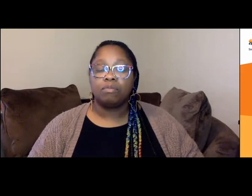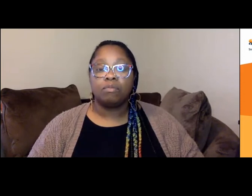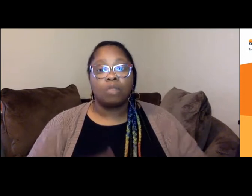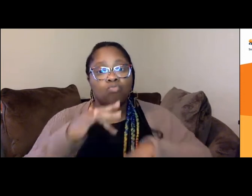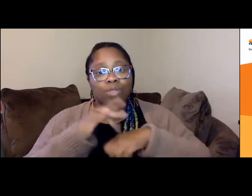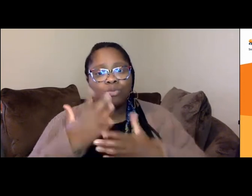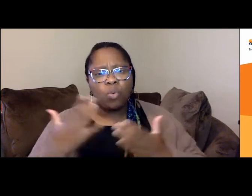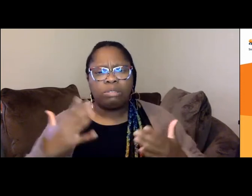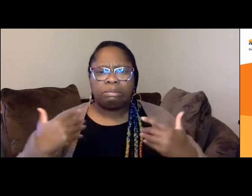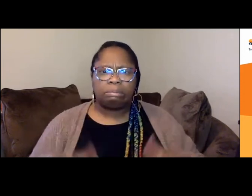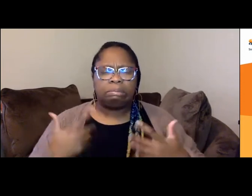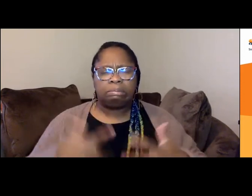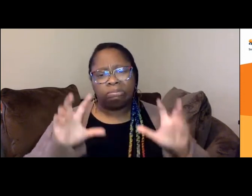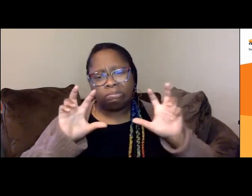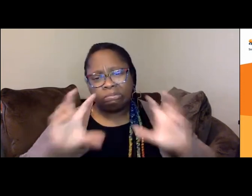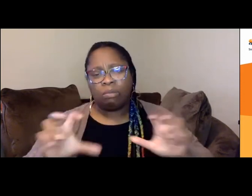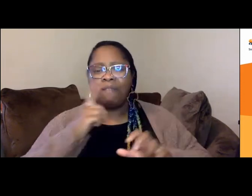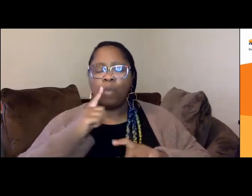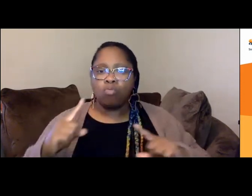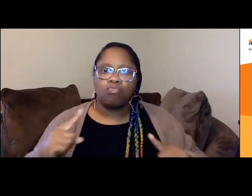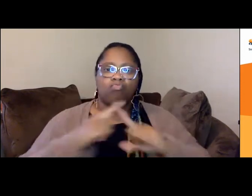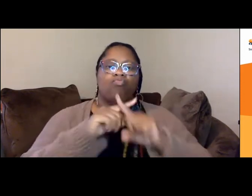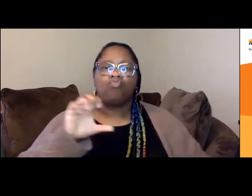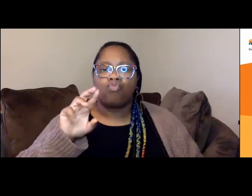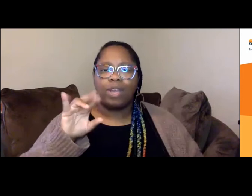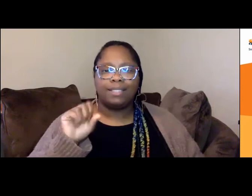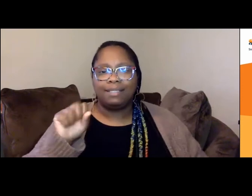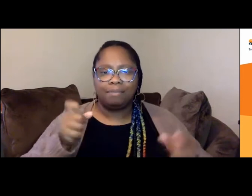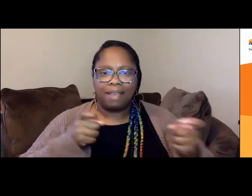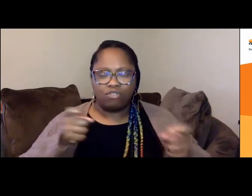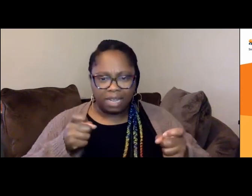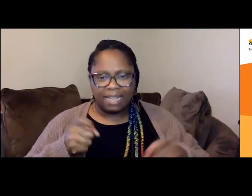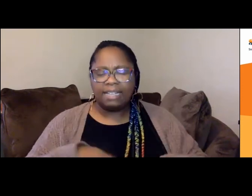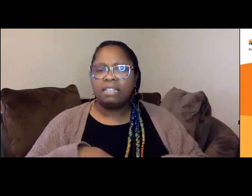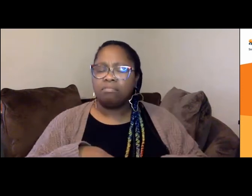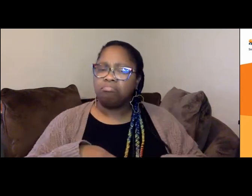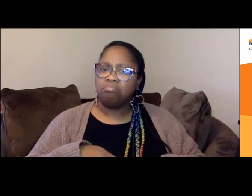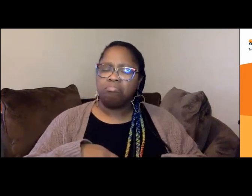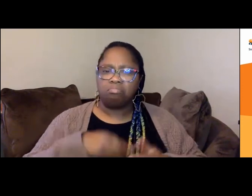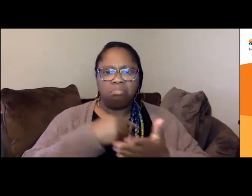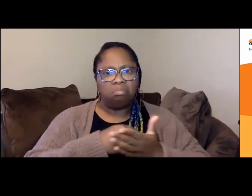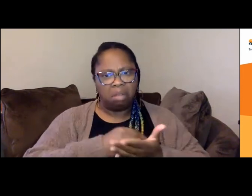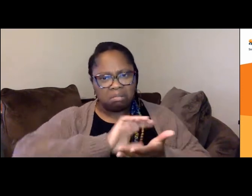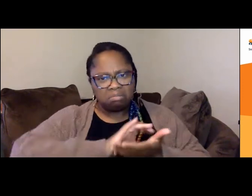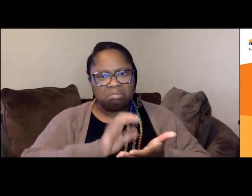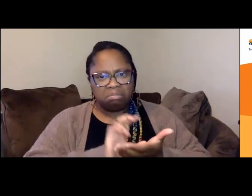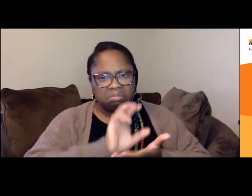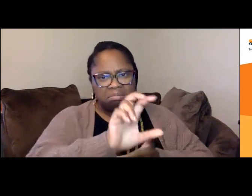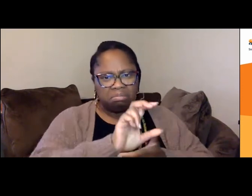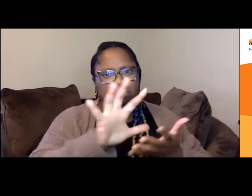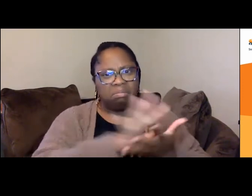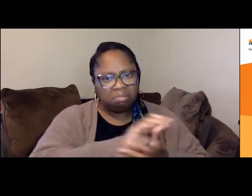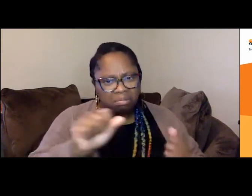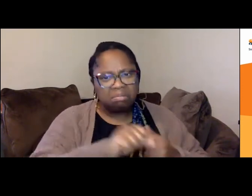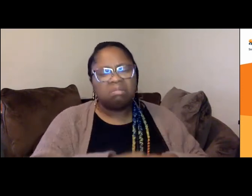resources into crisis management here in LA, while far less attention and funding is given to eradicating and tackling the issues